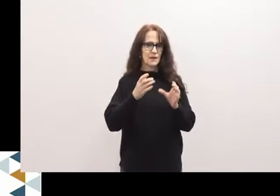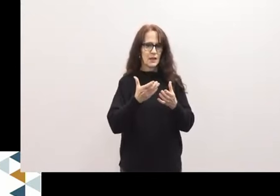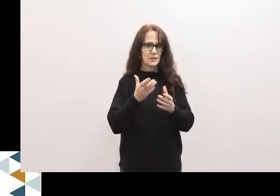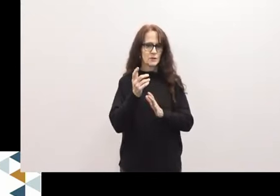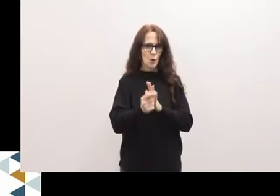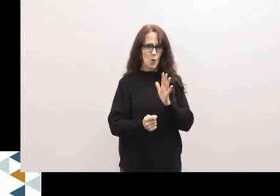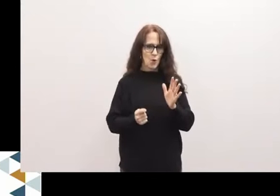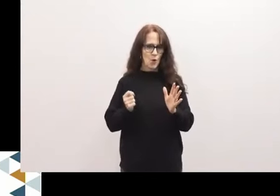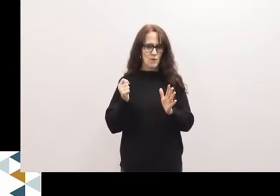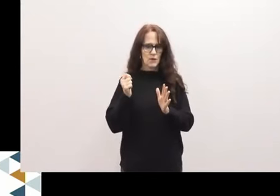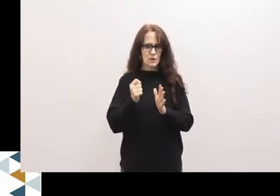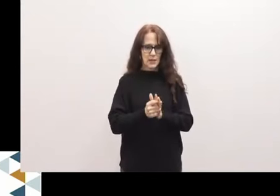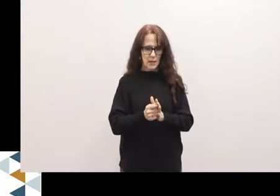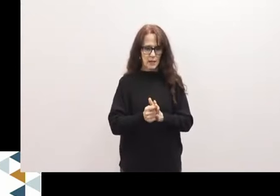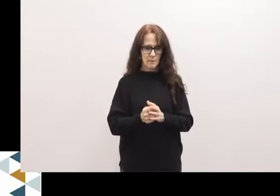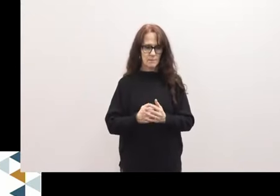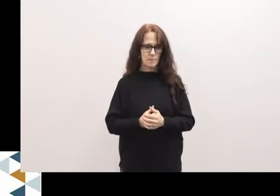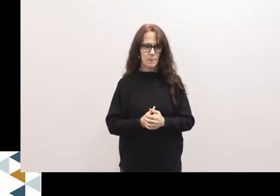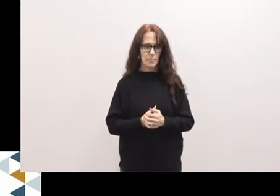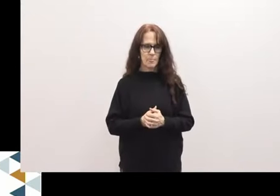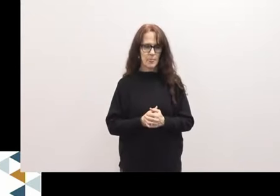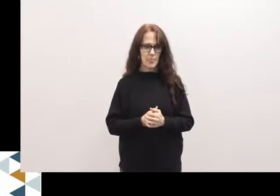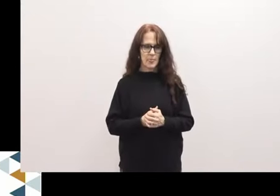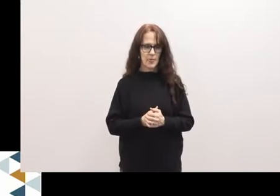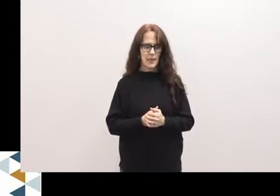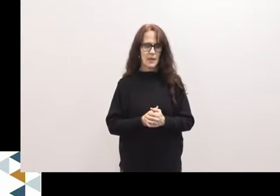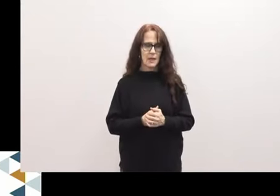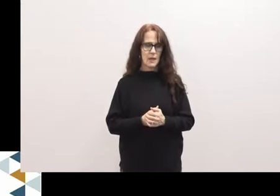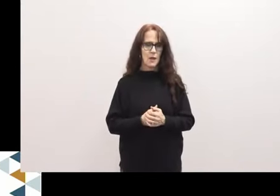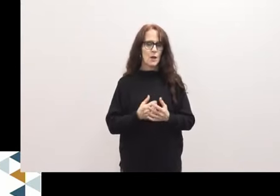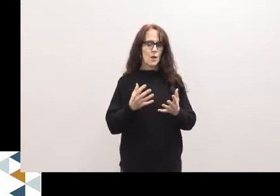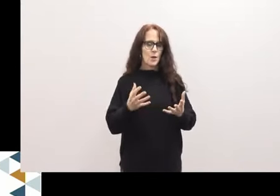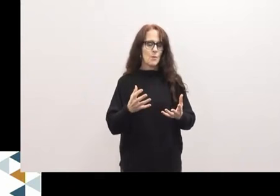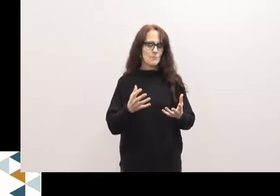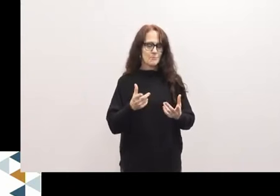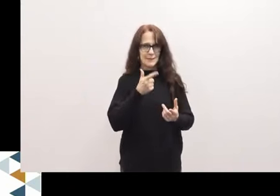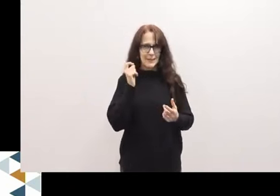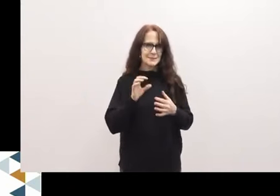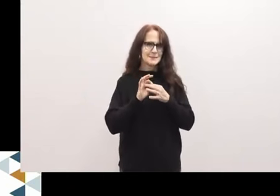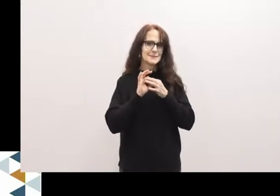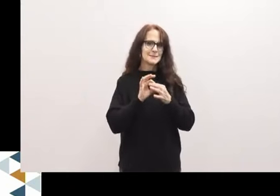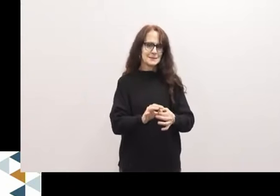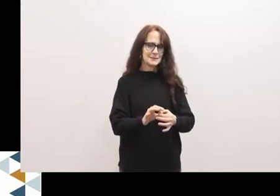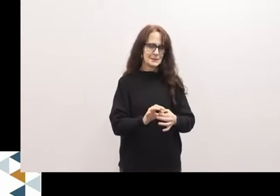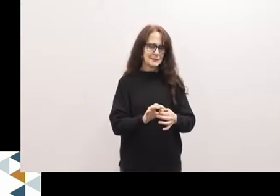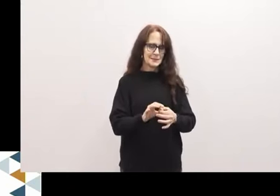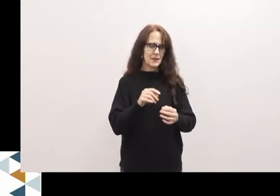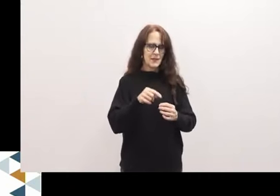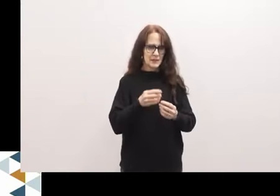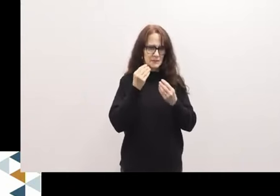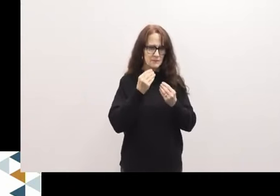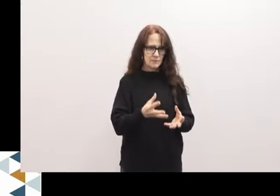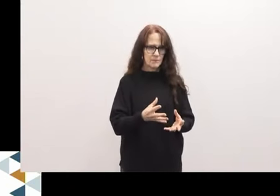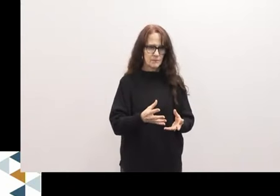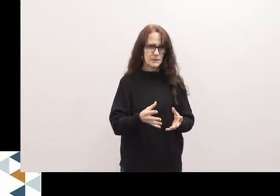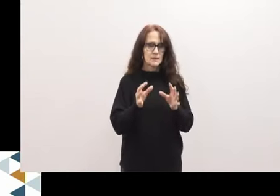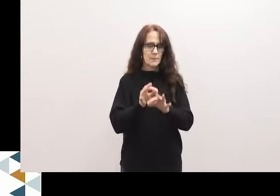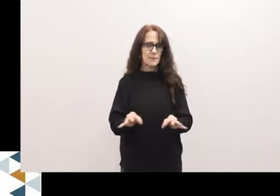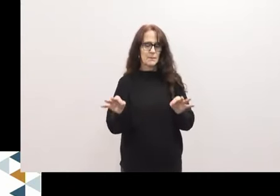time. Because of this context, I also want to give a couple of important data